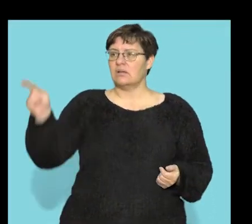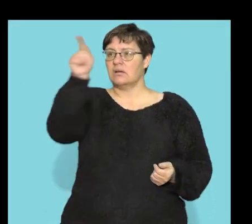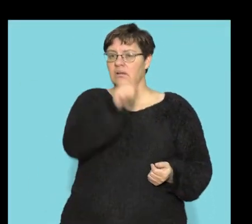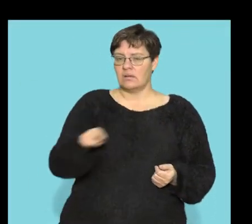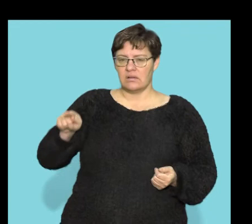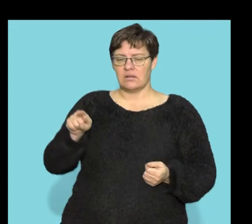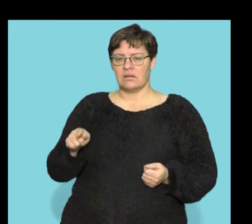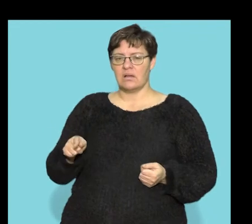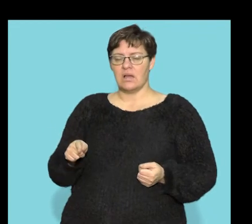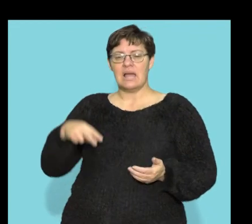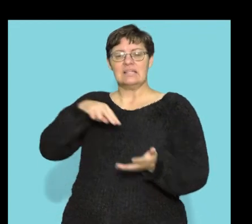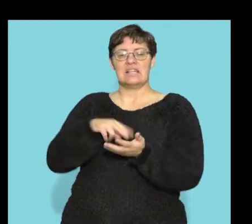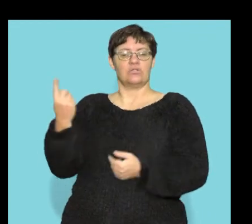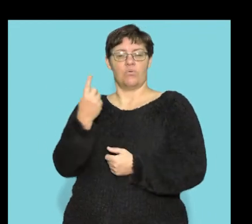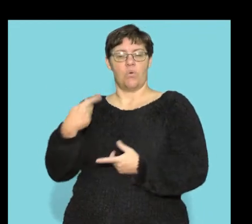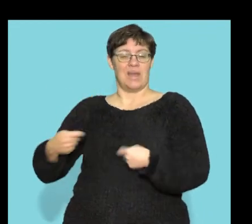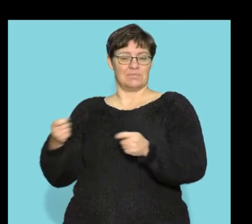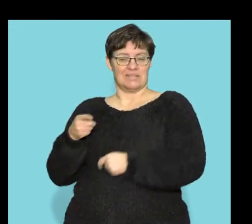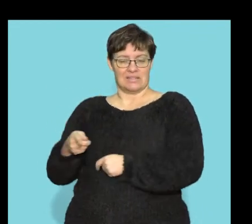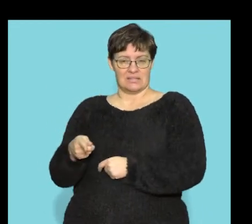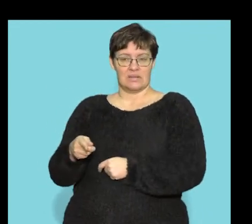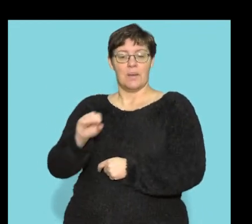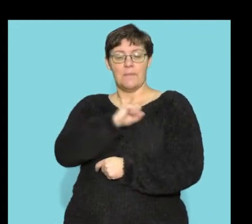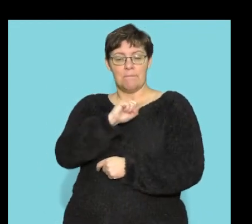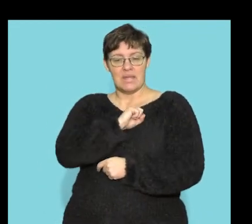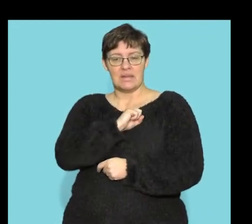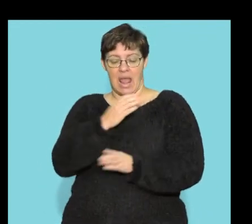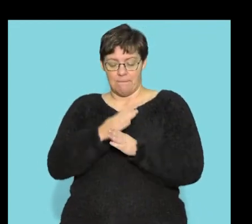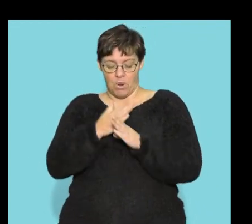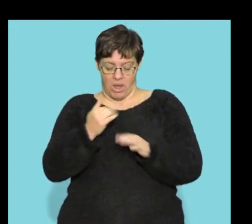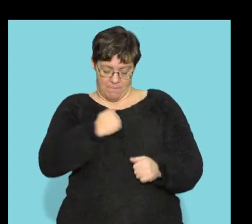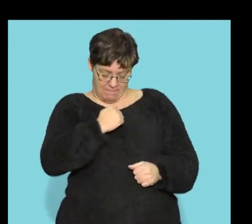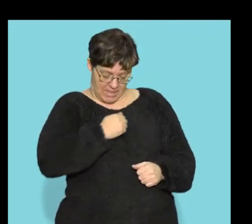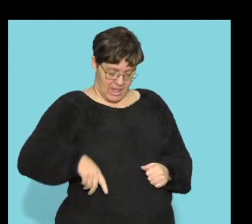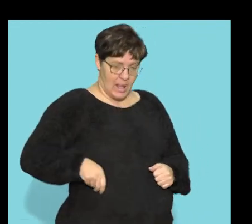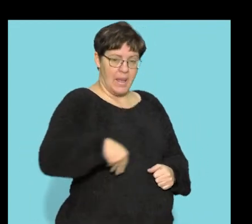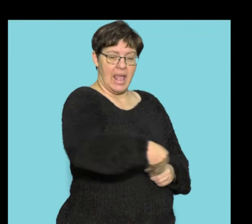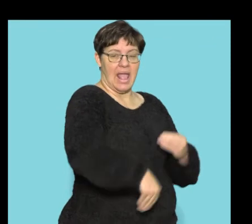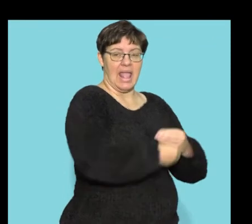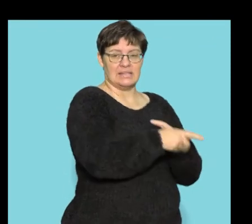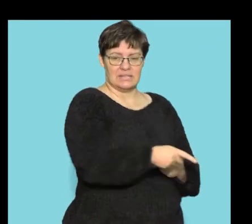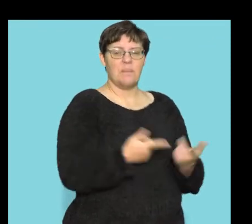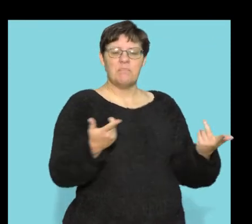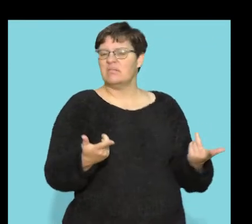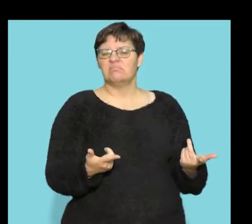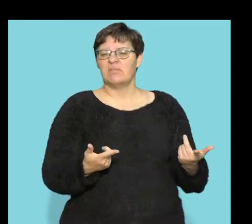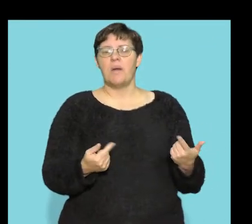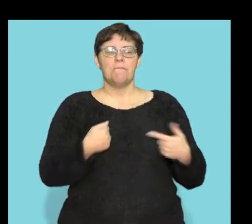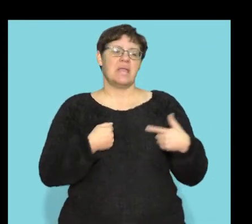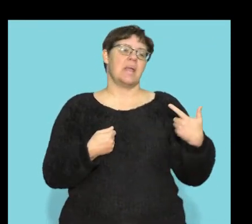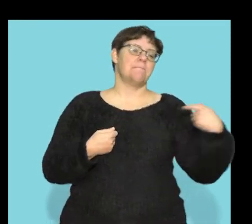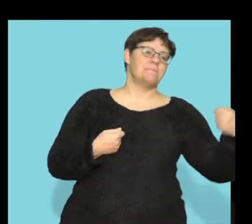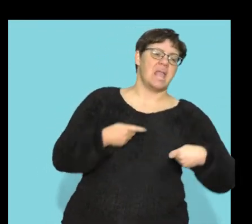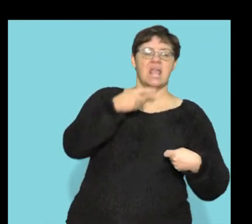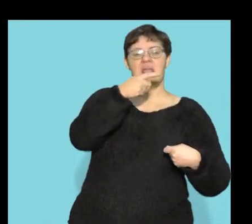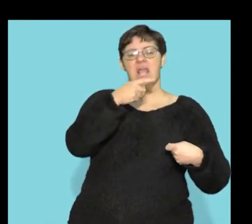expense, namely the employer's contribution. What is this here? These are the perks that we give to our employees. Yes,